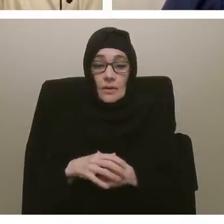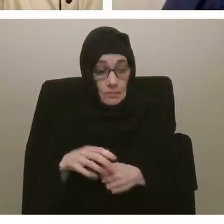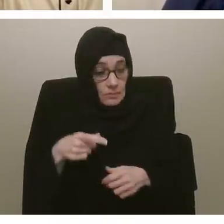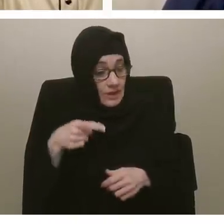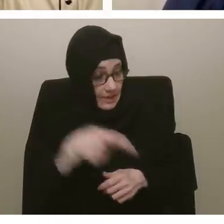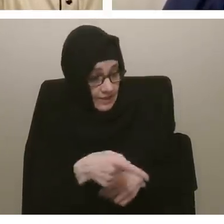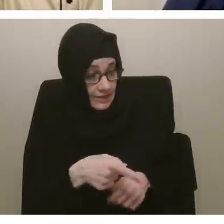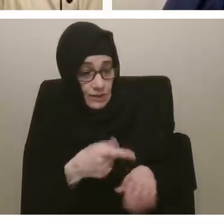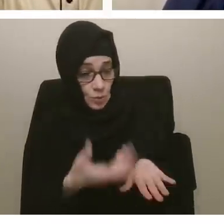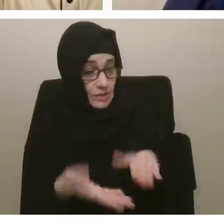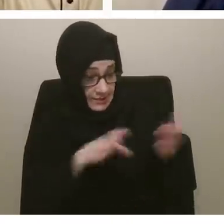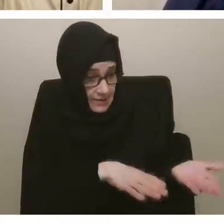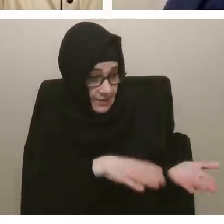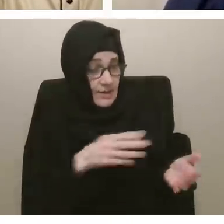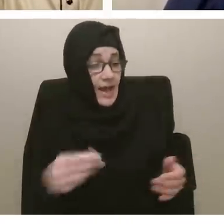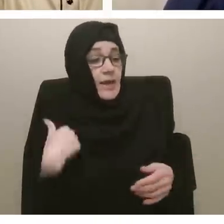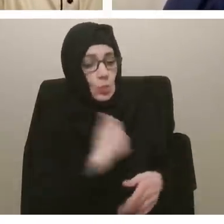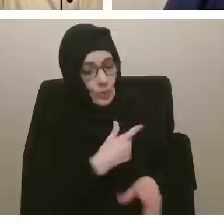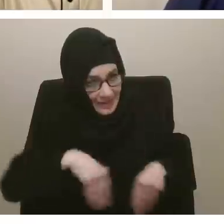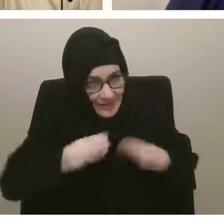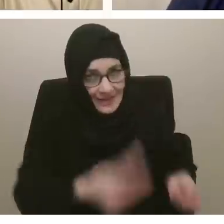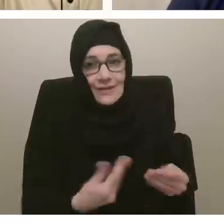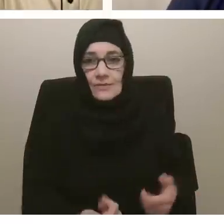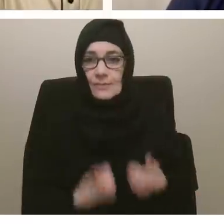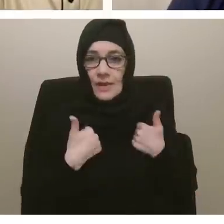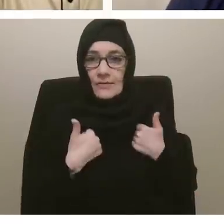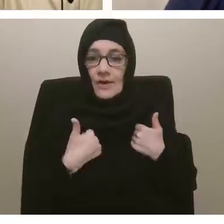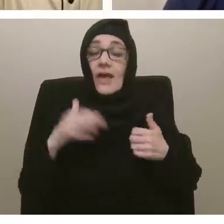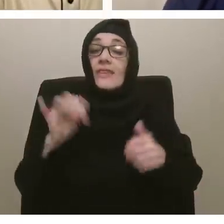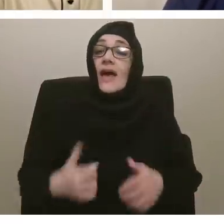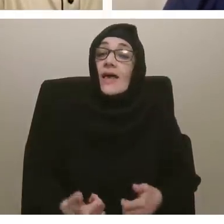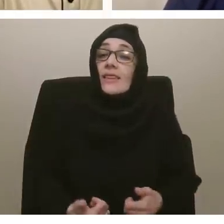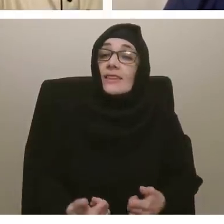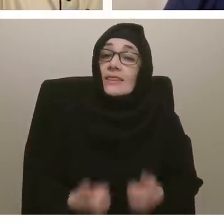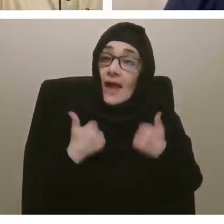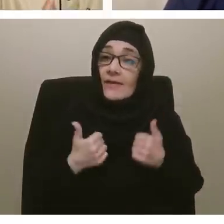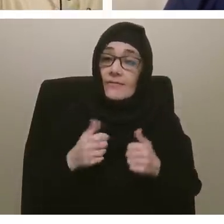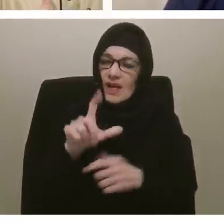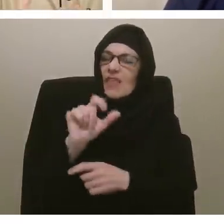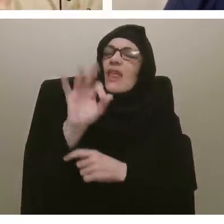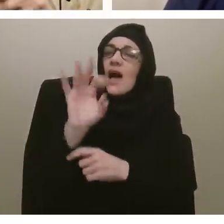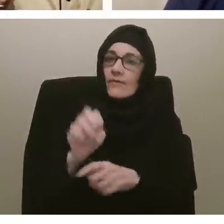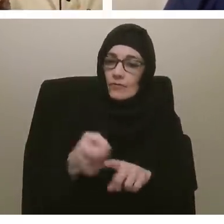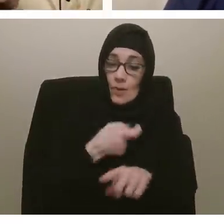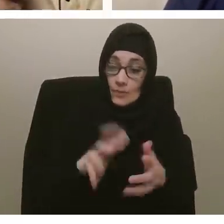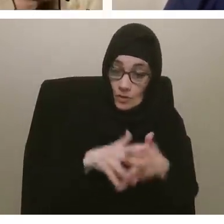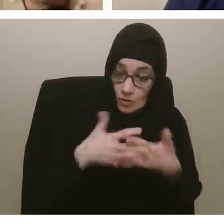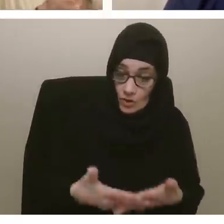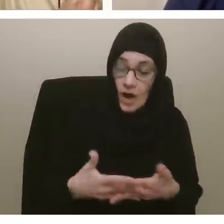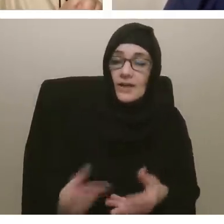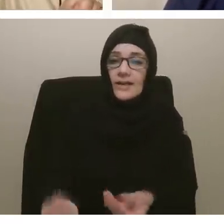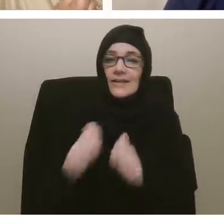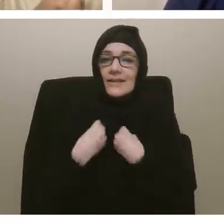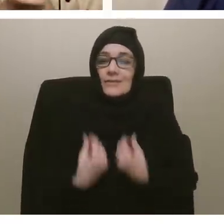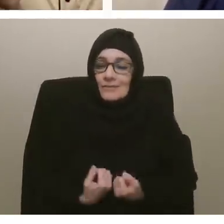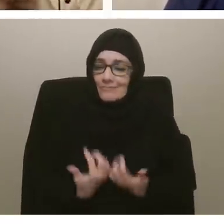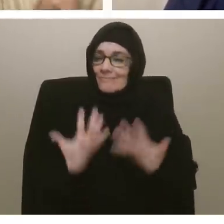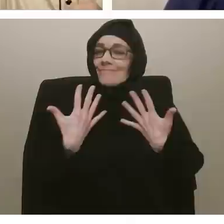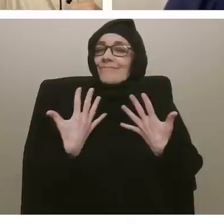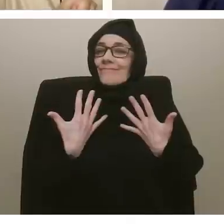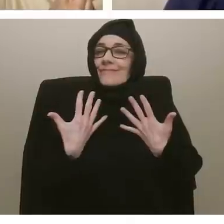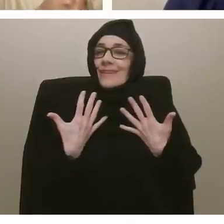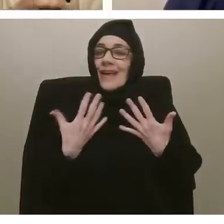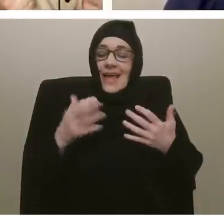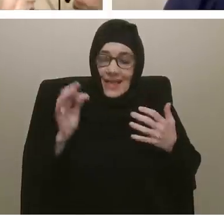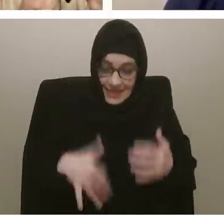and we gave him life? The life that comes through the Qur'an gives us light, and the light in the heart allows us to receive the